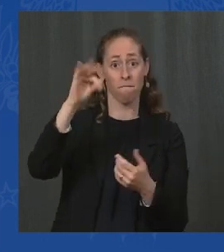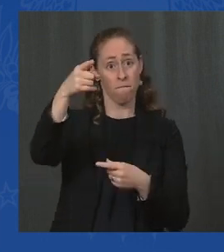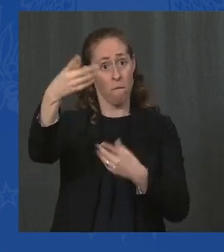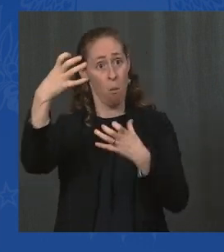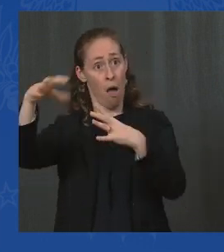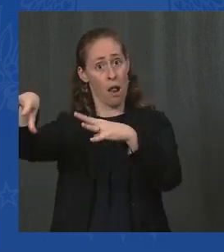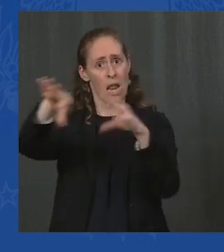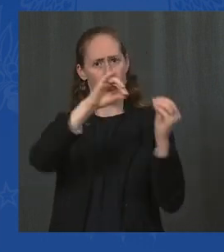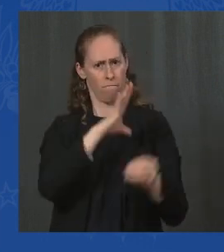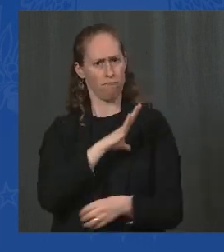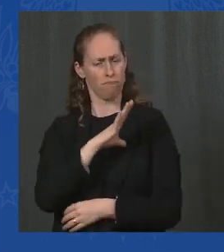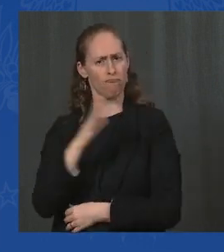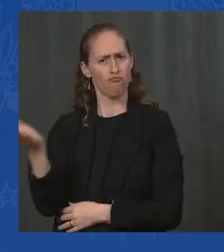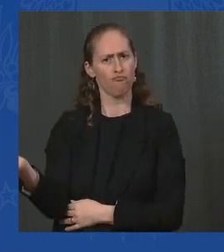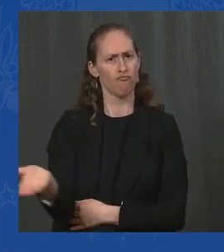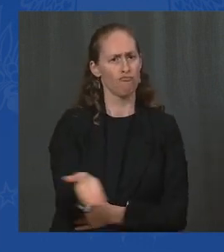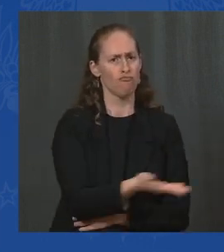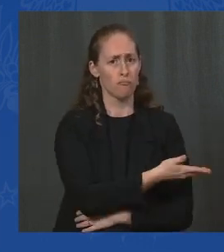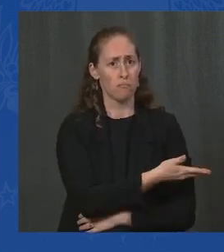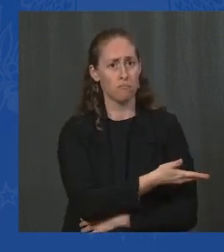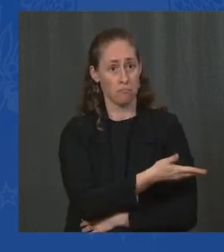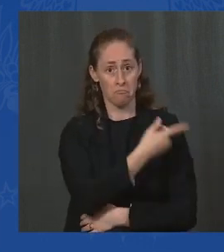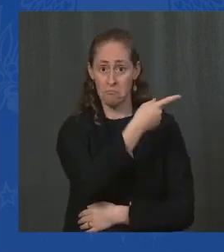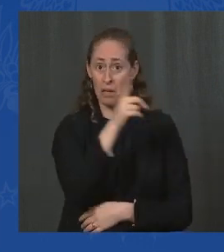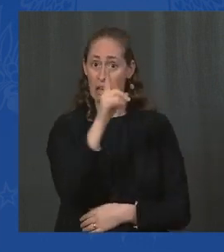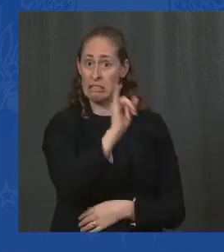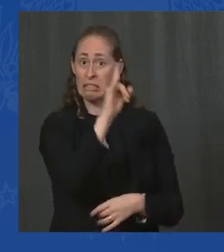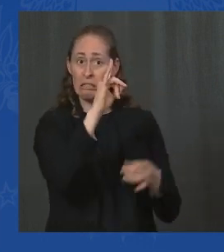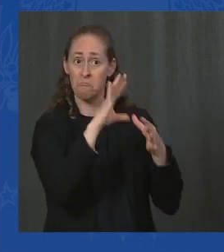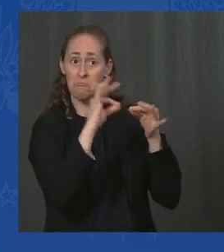including those who worked alongside Americans.